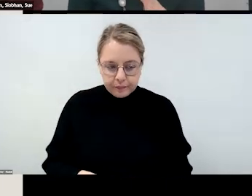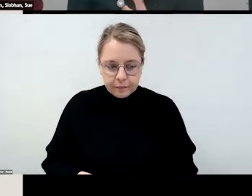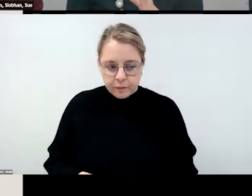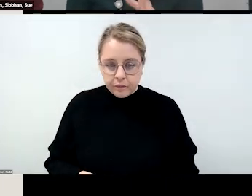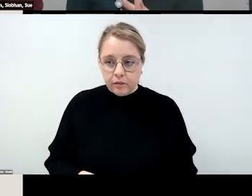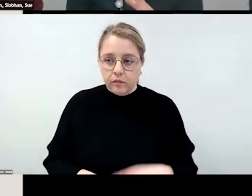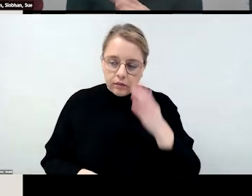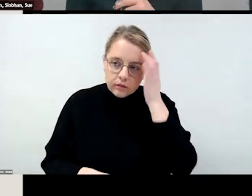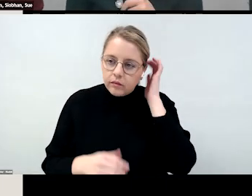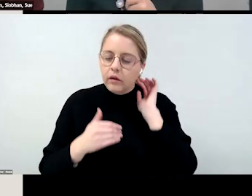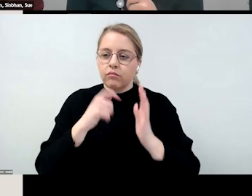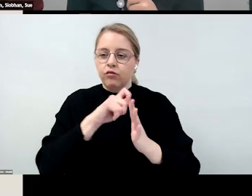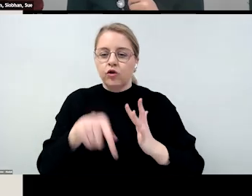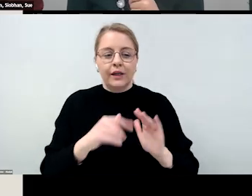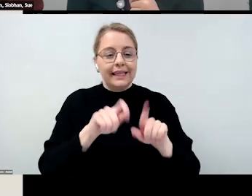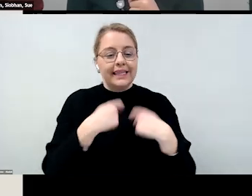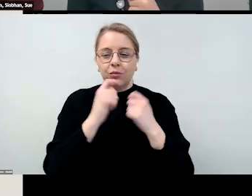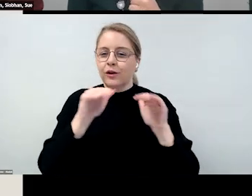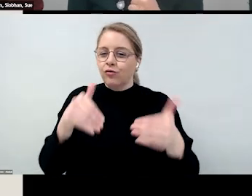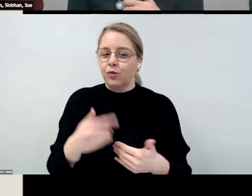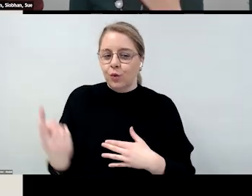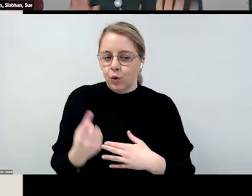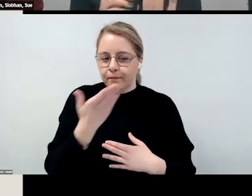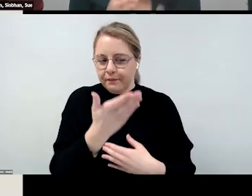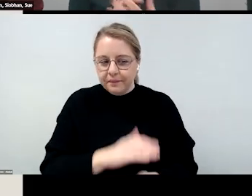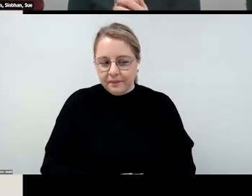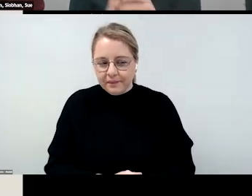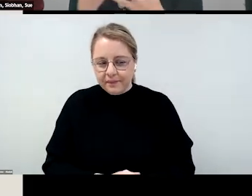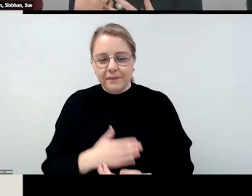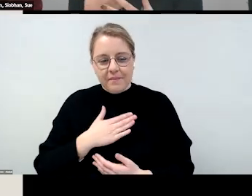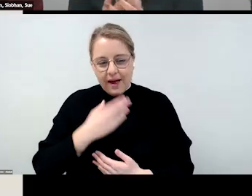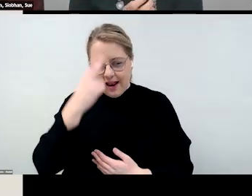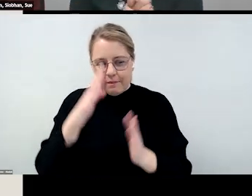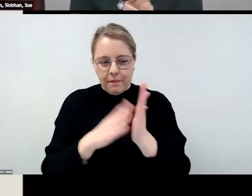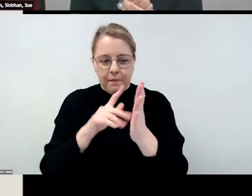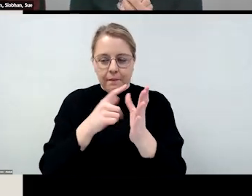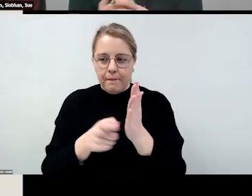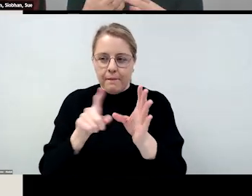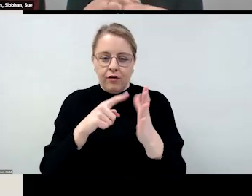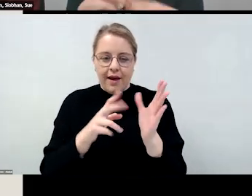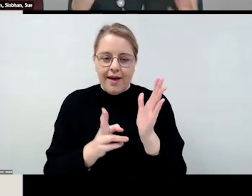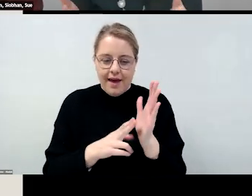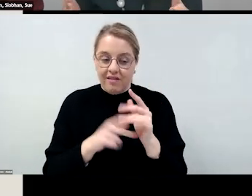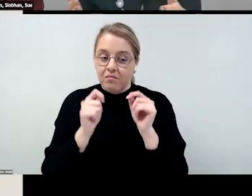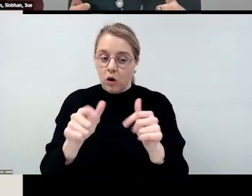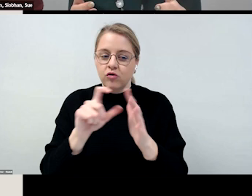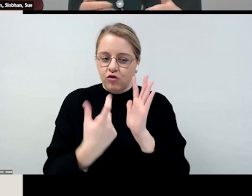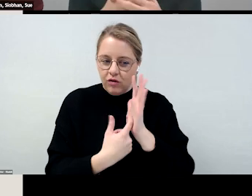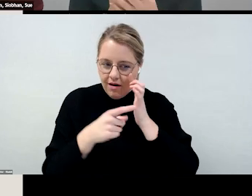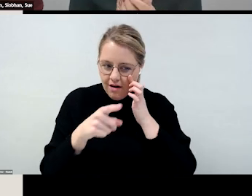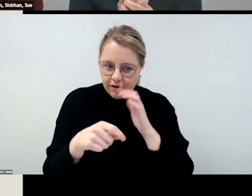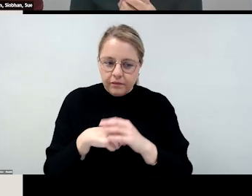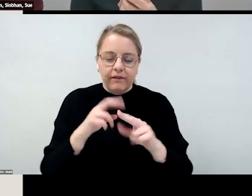So as I mentioned, we'll just do brief introductions of ourselves as well. So my name is Marianne. I'm a postdoctoral fellow here, and I have been leading